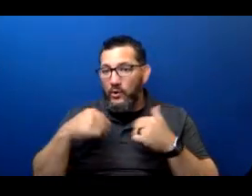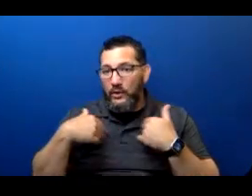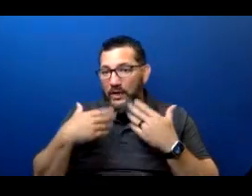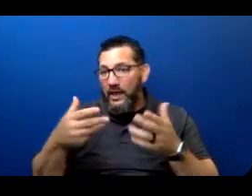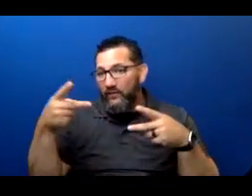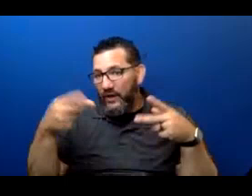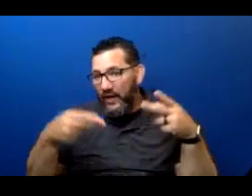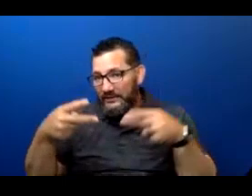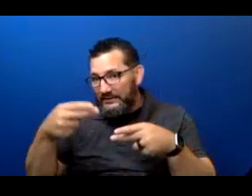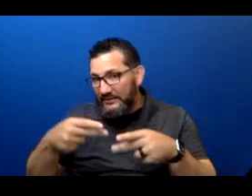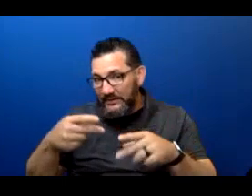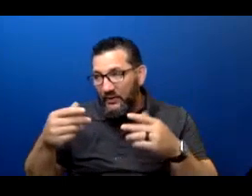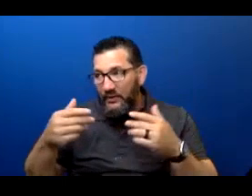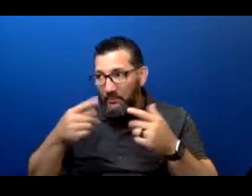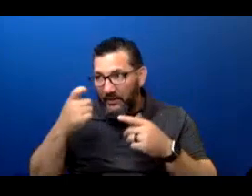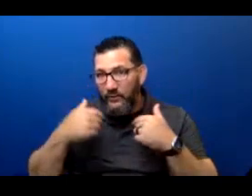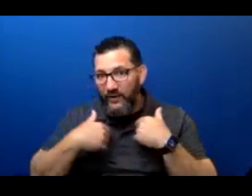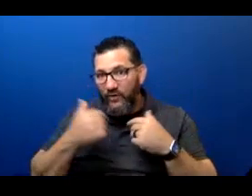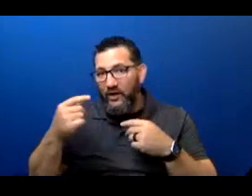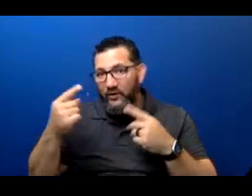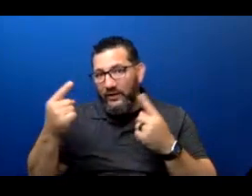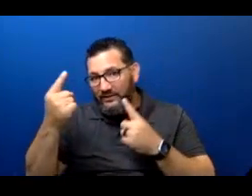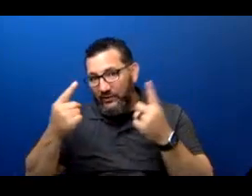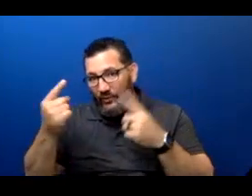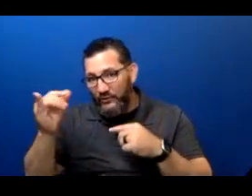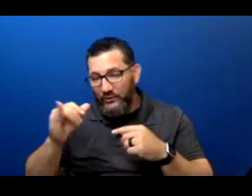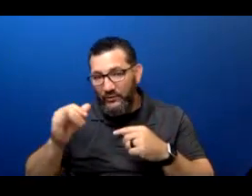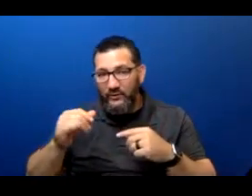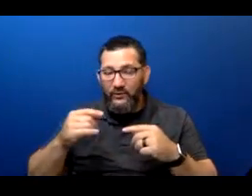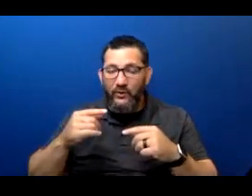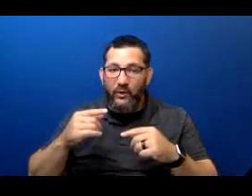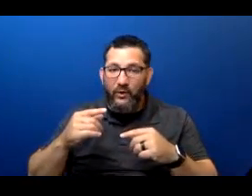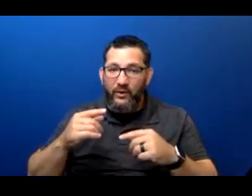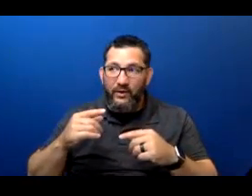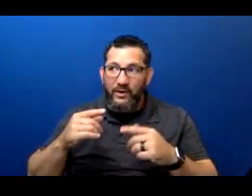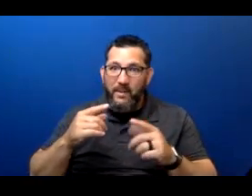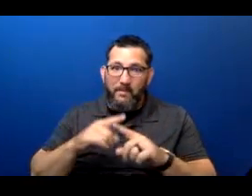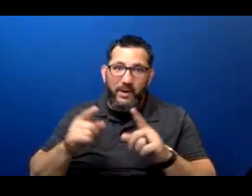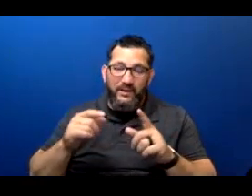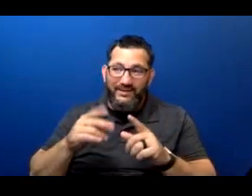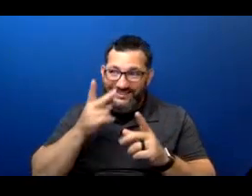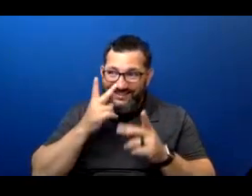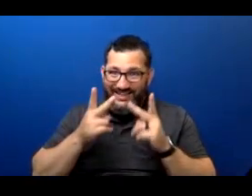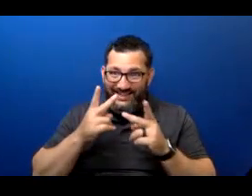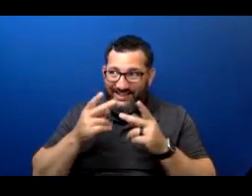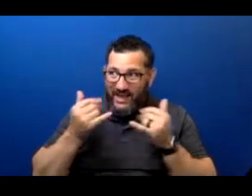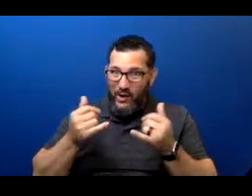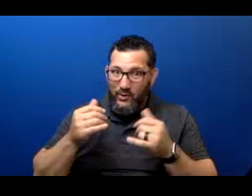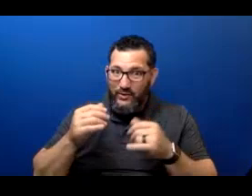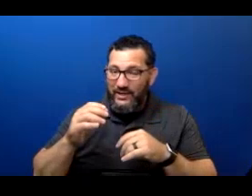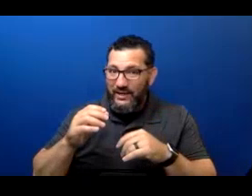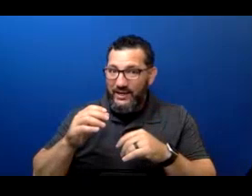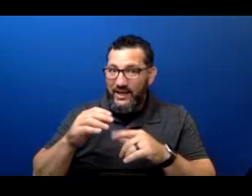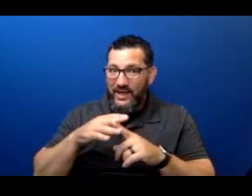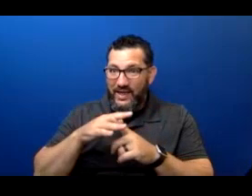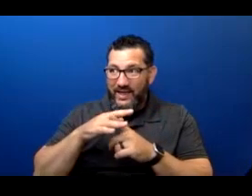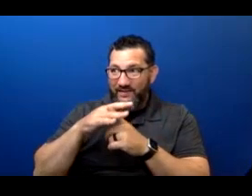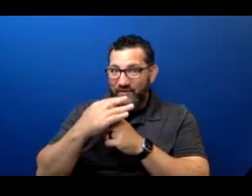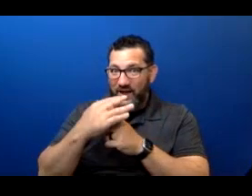other considerations. So given the climate and the environment that we find ourselves in, I